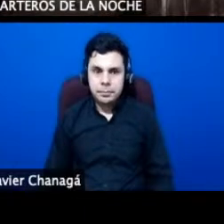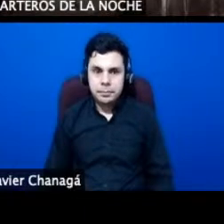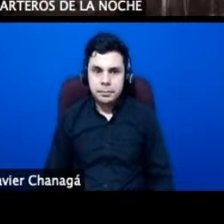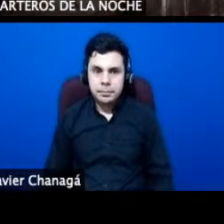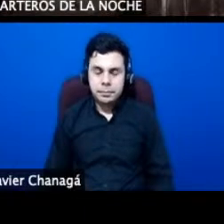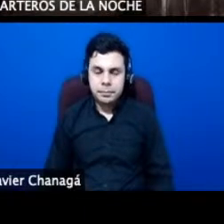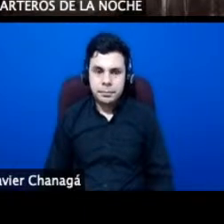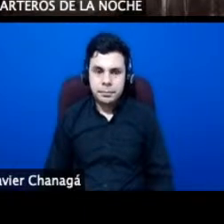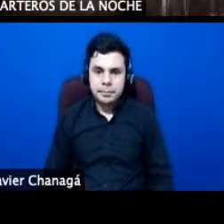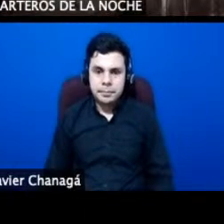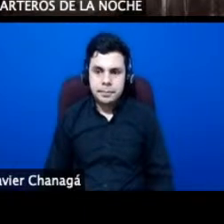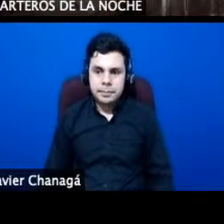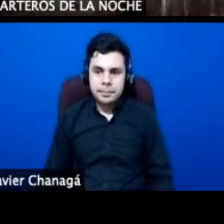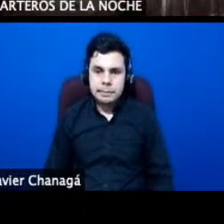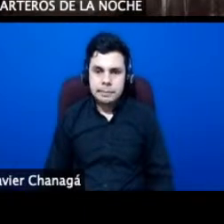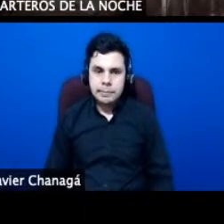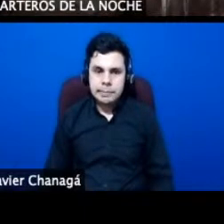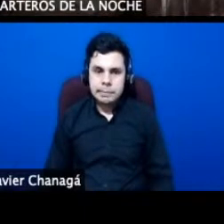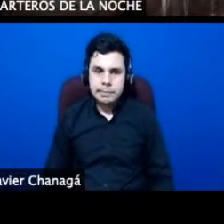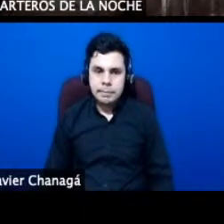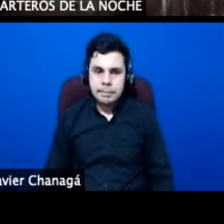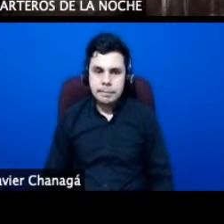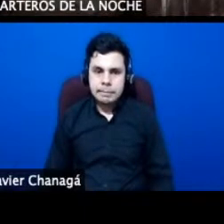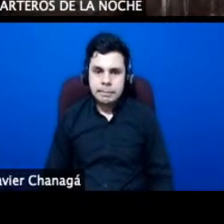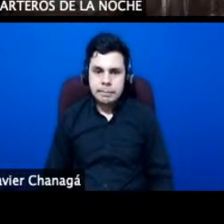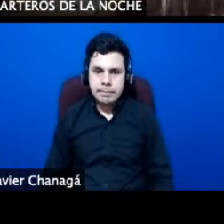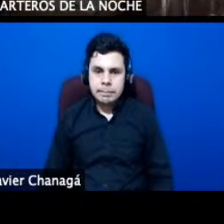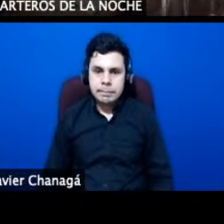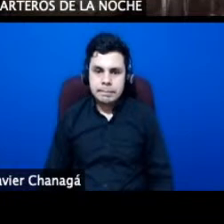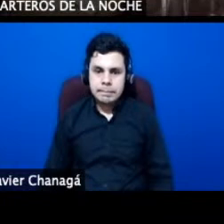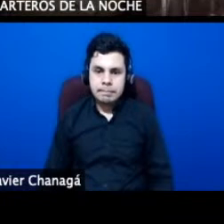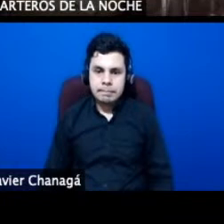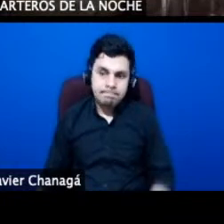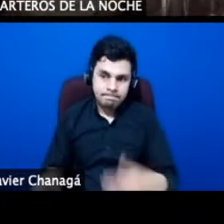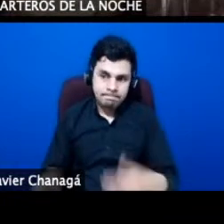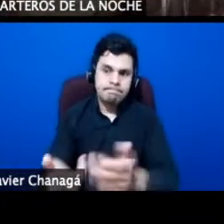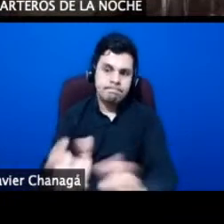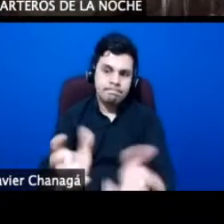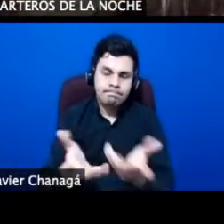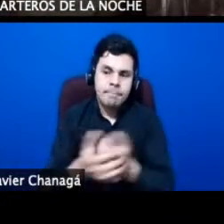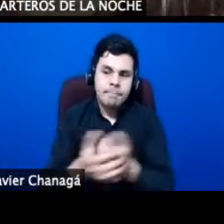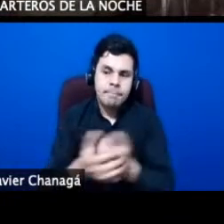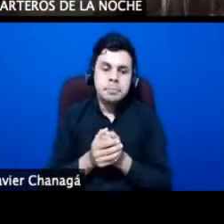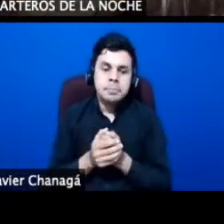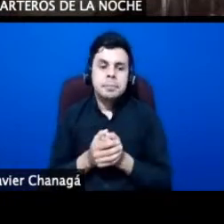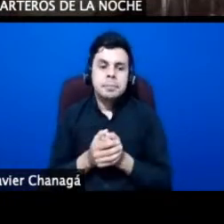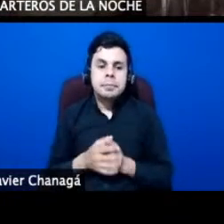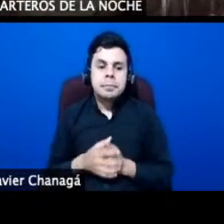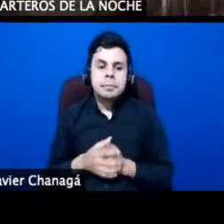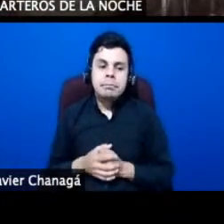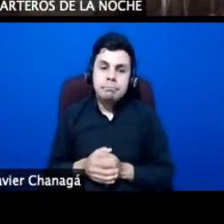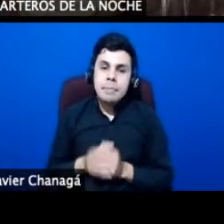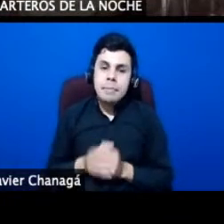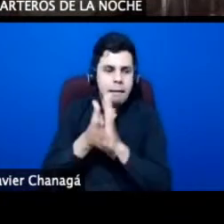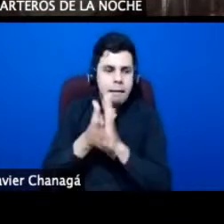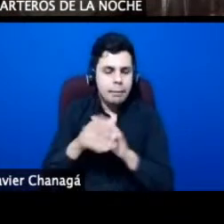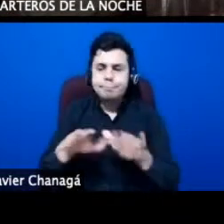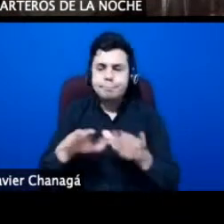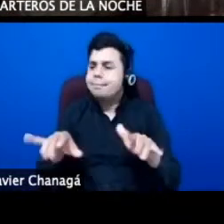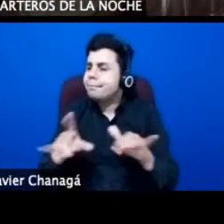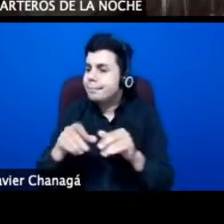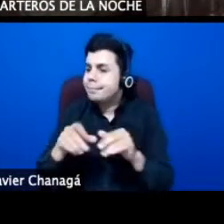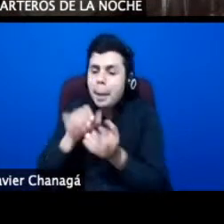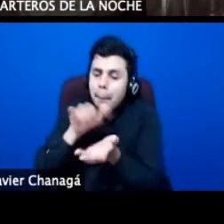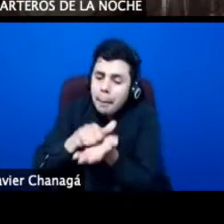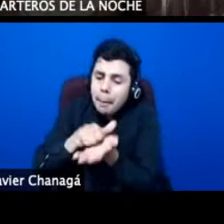COVID. La situación de, o sea, cuando se habla de reinventarnos, yo no creo